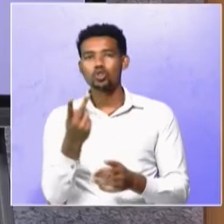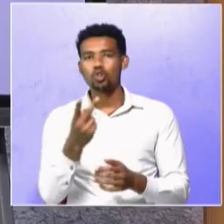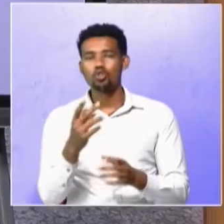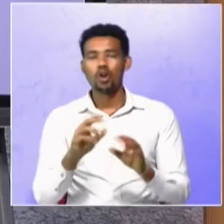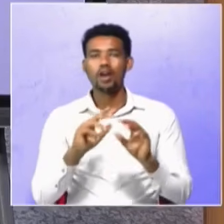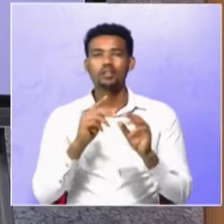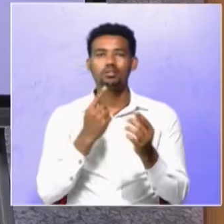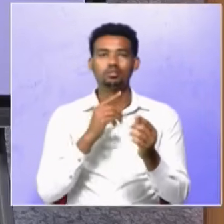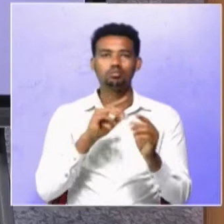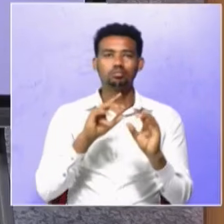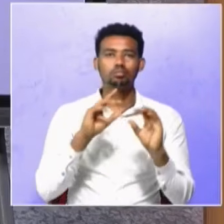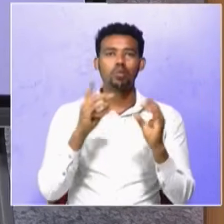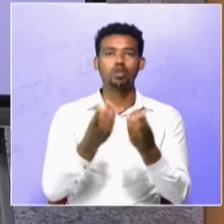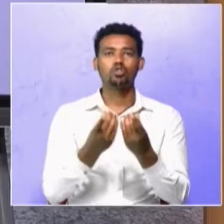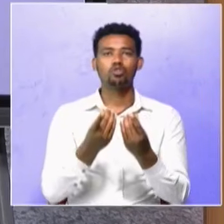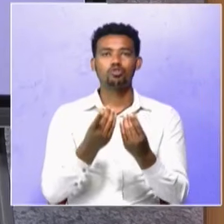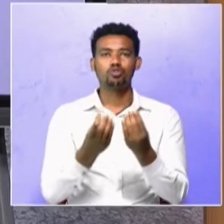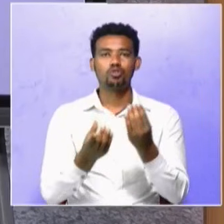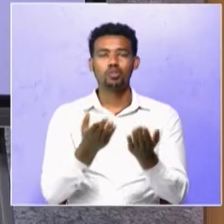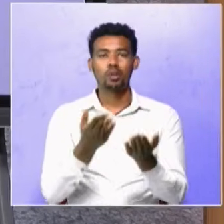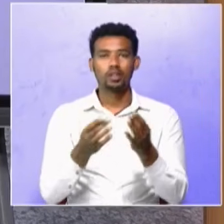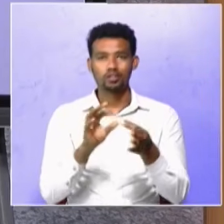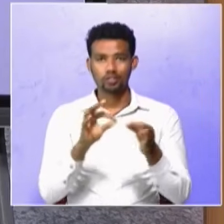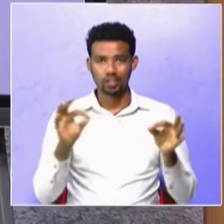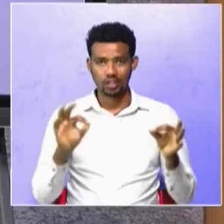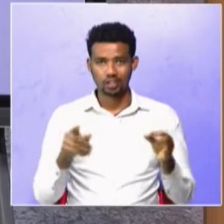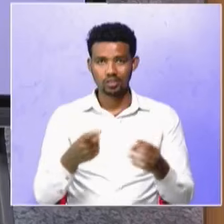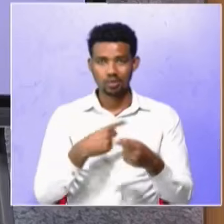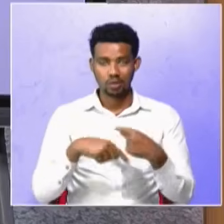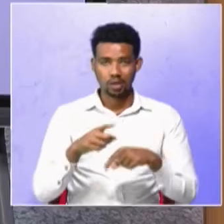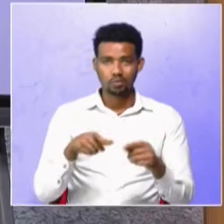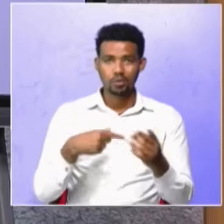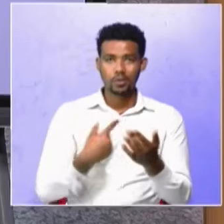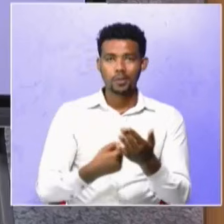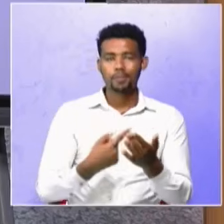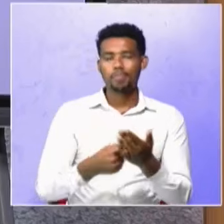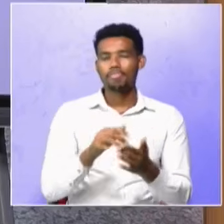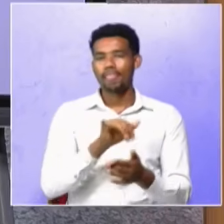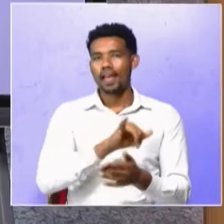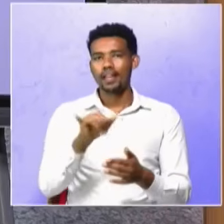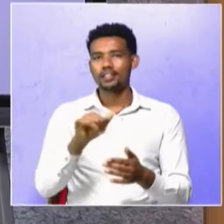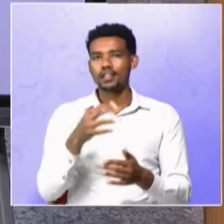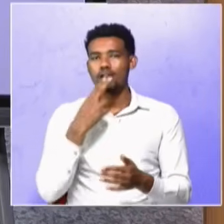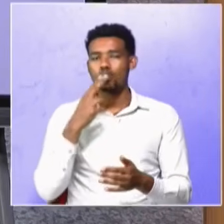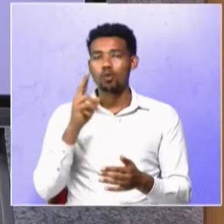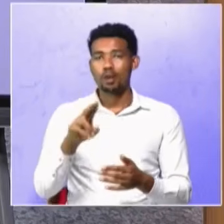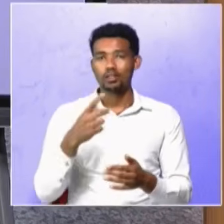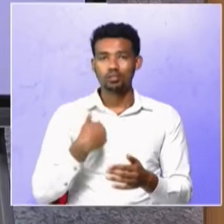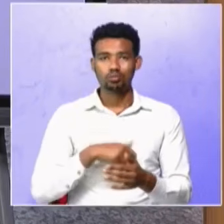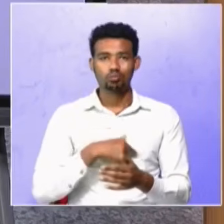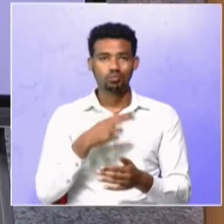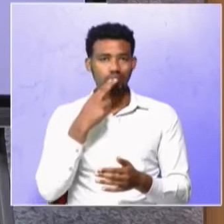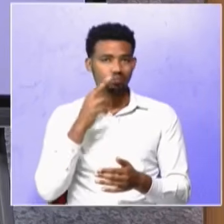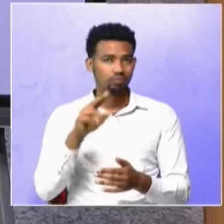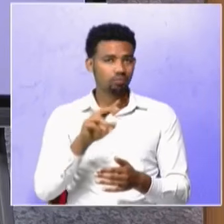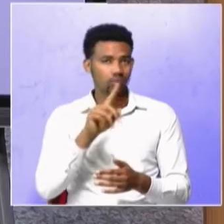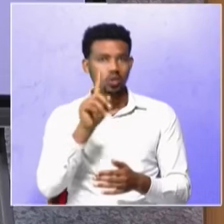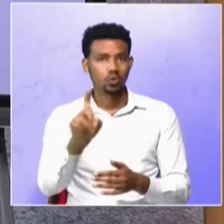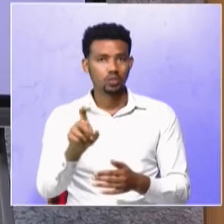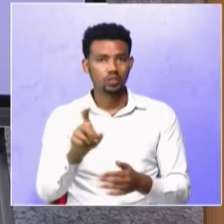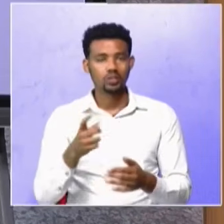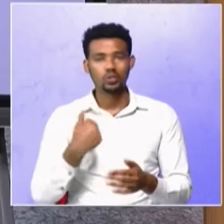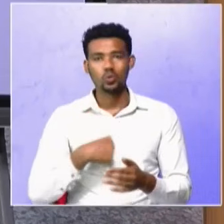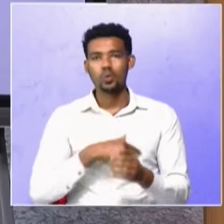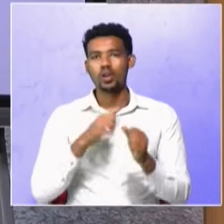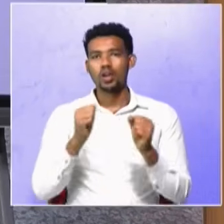part of imperative sentences. So when we come to here, we can use as a command, as also instruction and request. So we